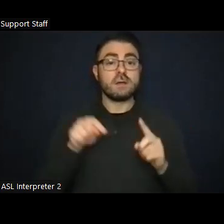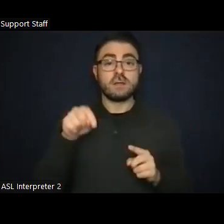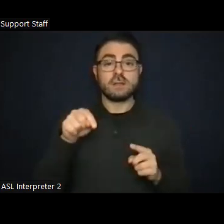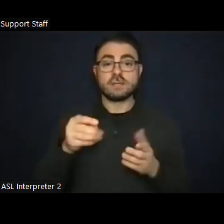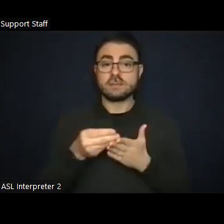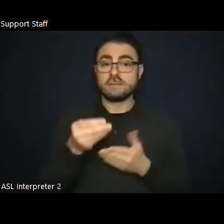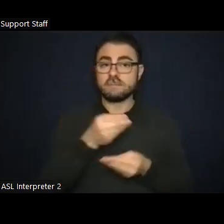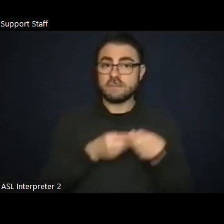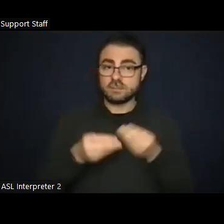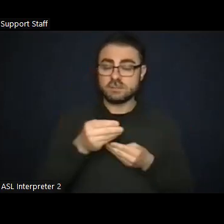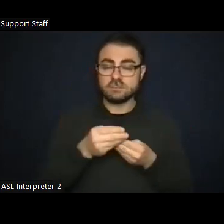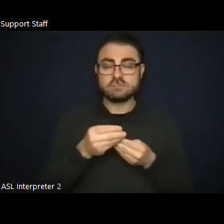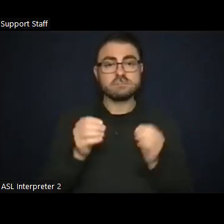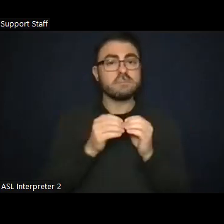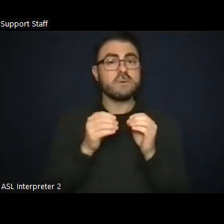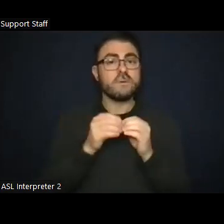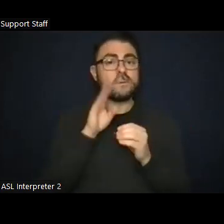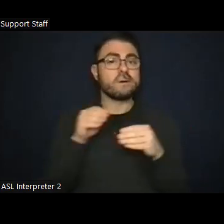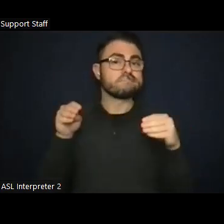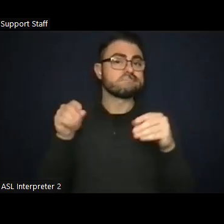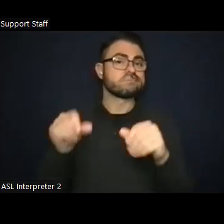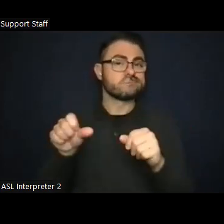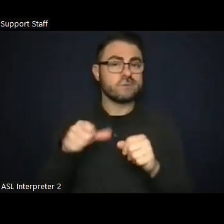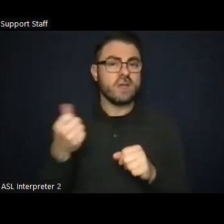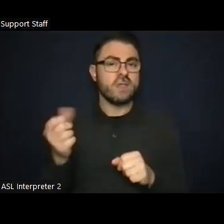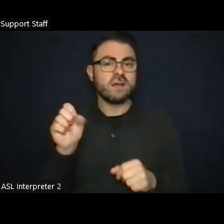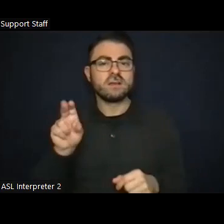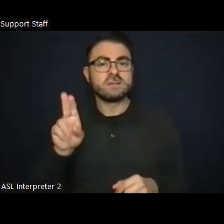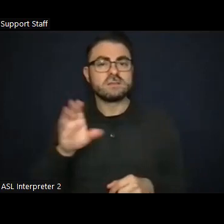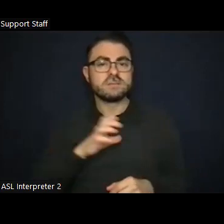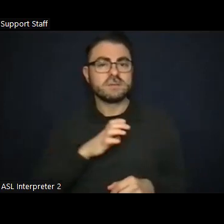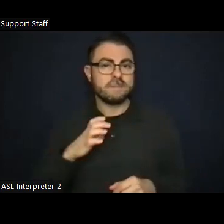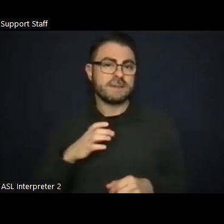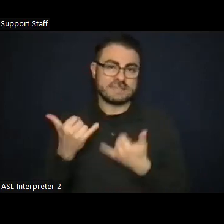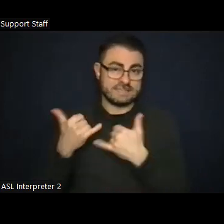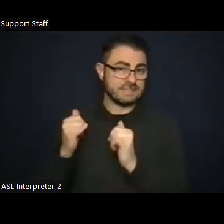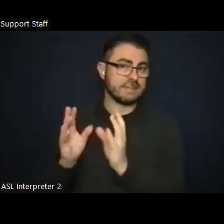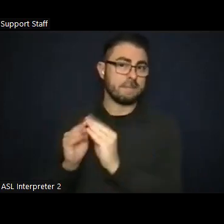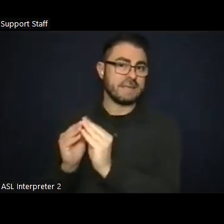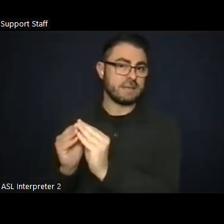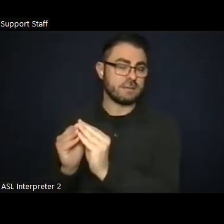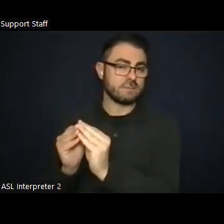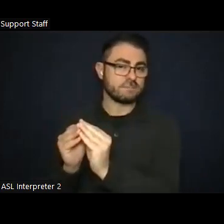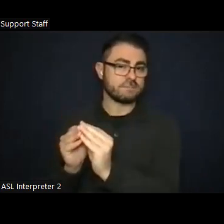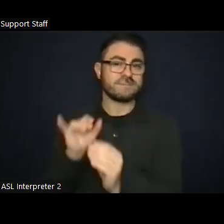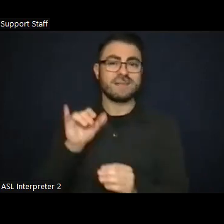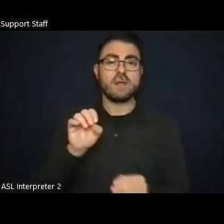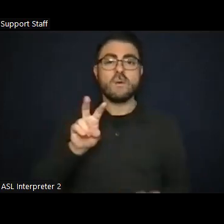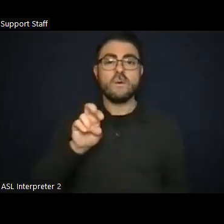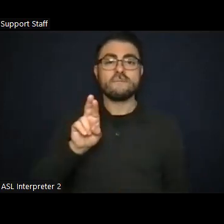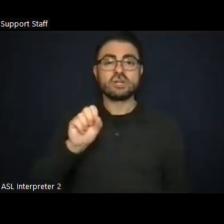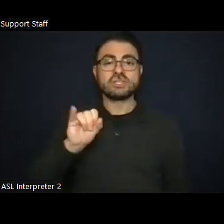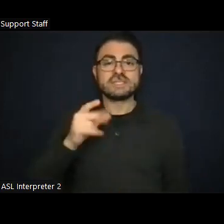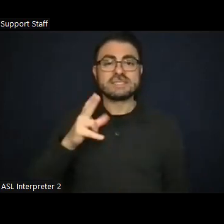The more of the budget is likely to be spent on the in the other subcommittee that's still meeting, which is the oversight staff,